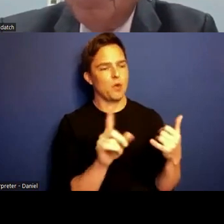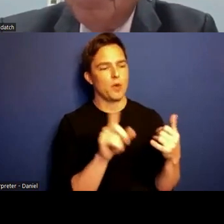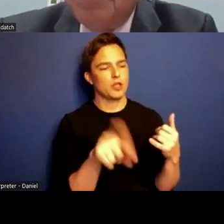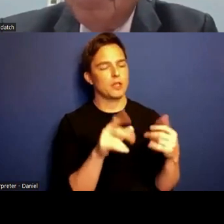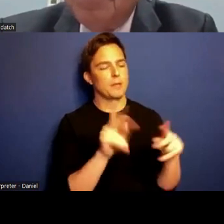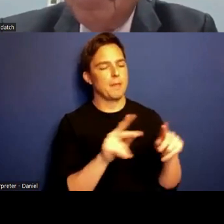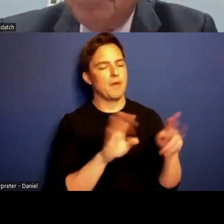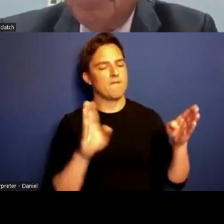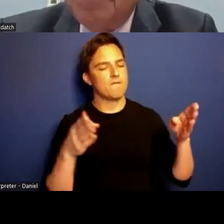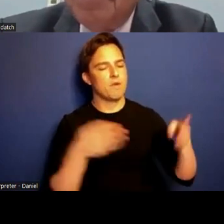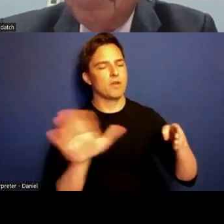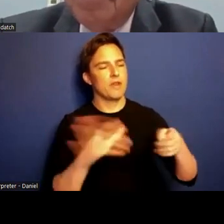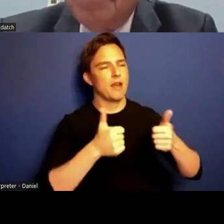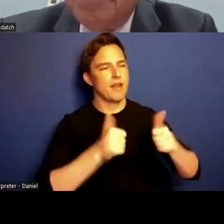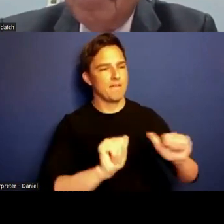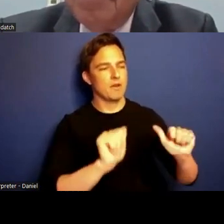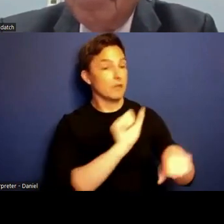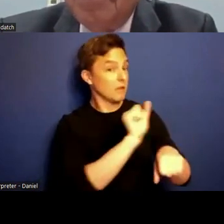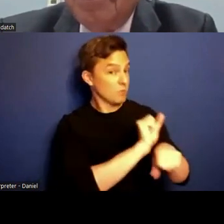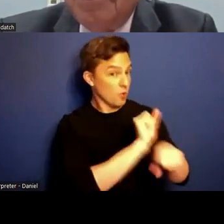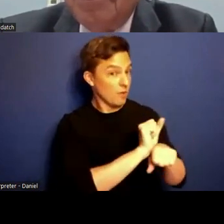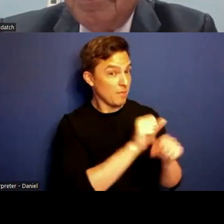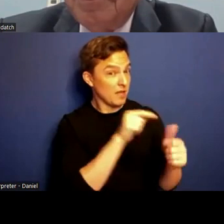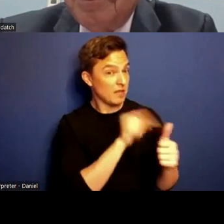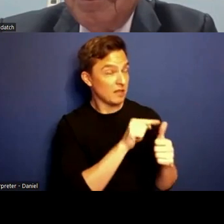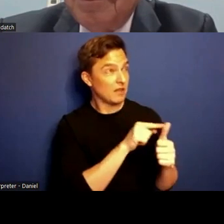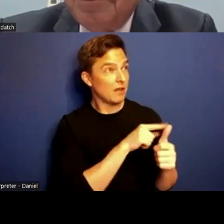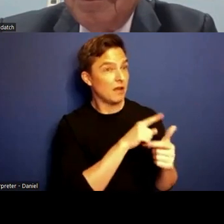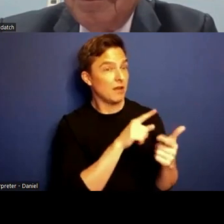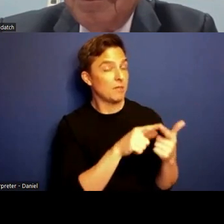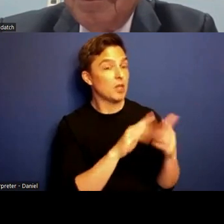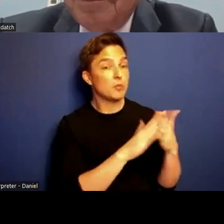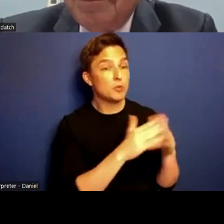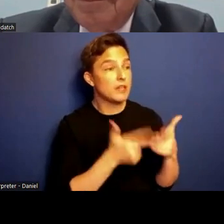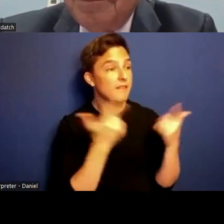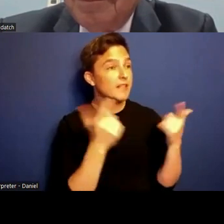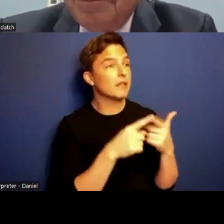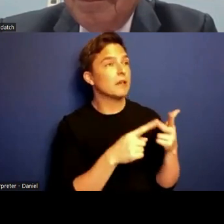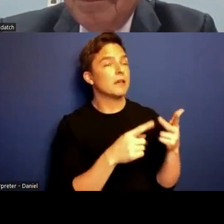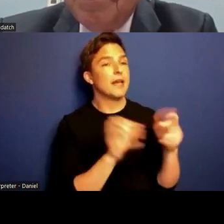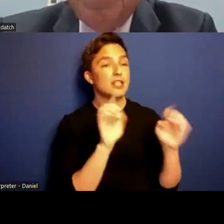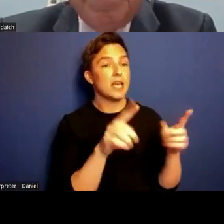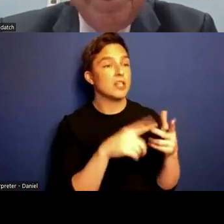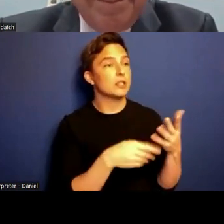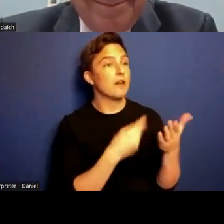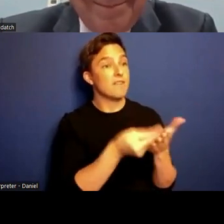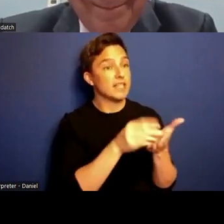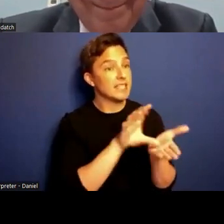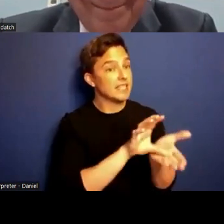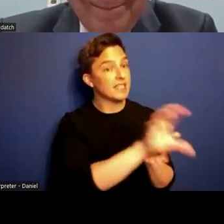focus their efforts? Should it be employment, community living, education, funding? I think